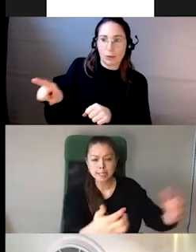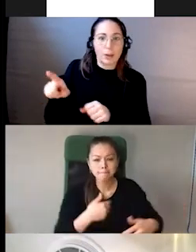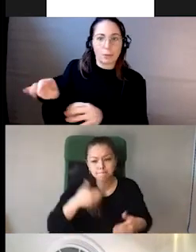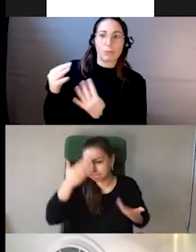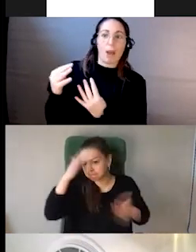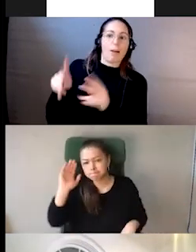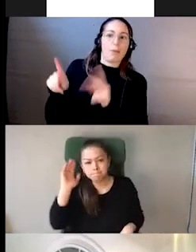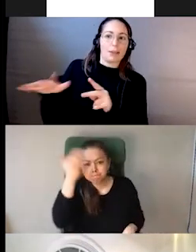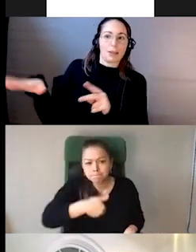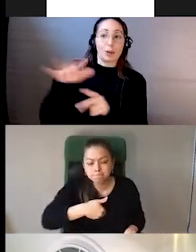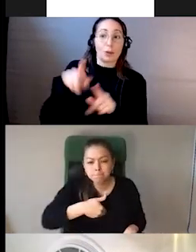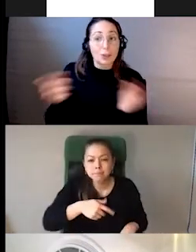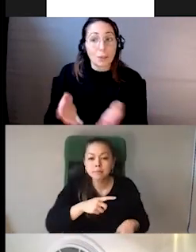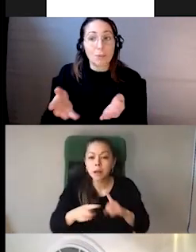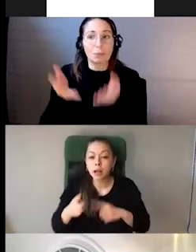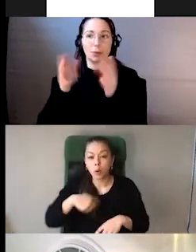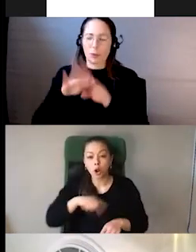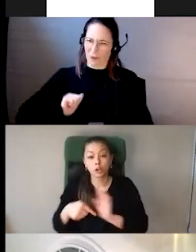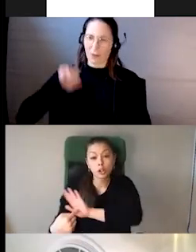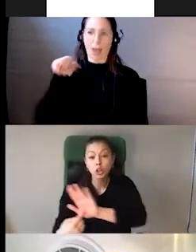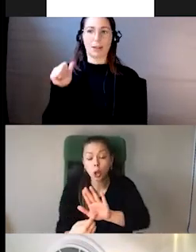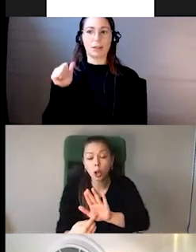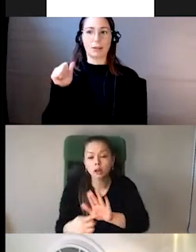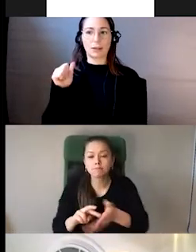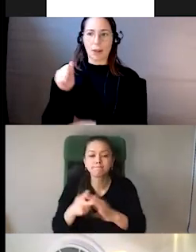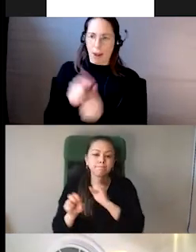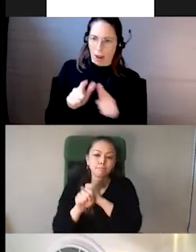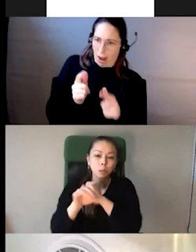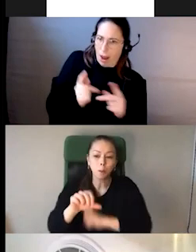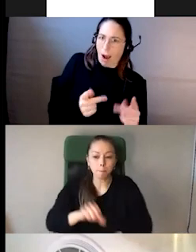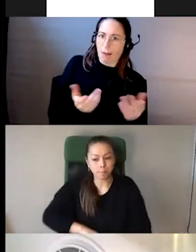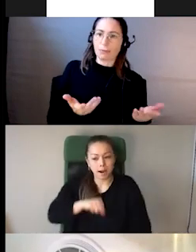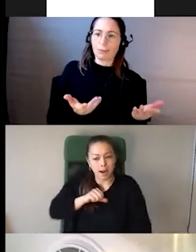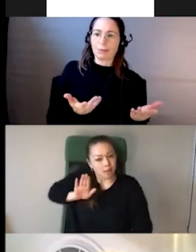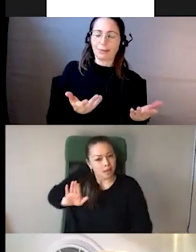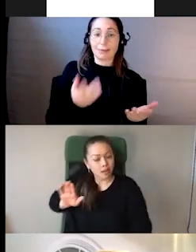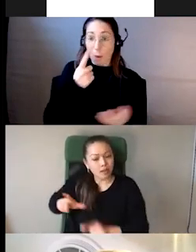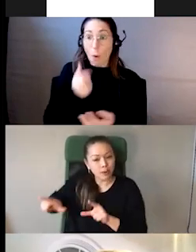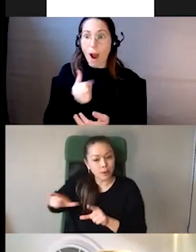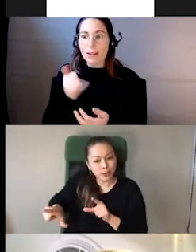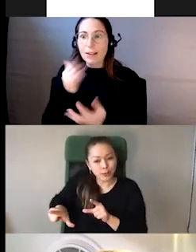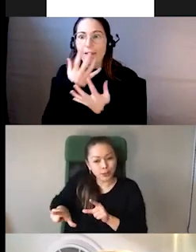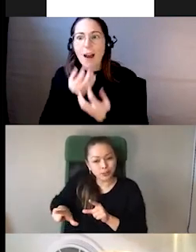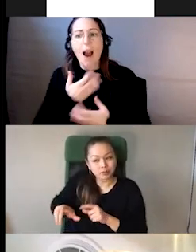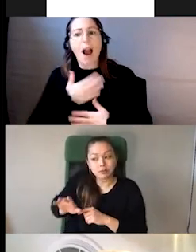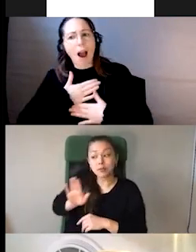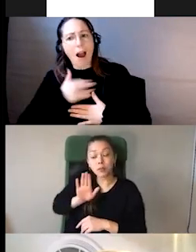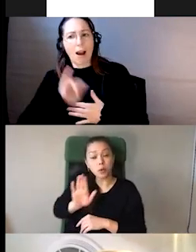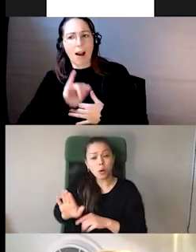in one's own language. We believe that appreciating the value of one's own language